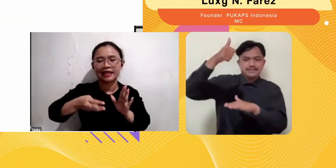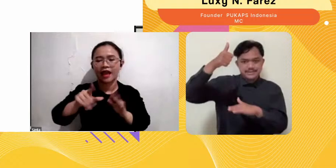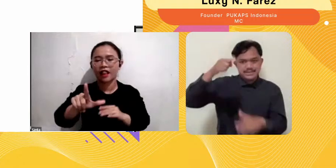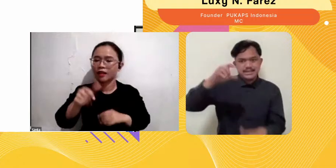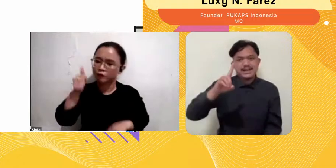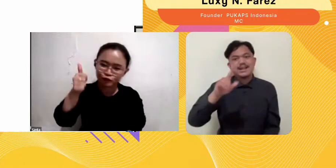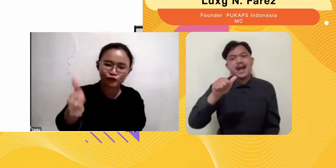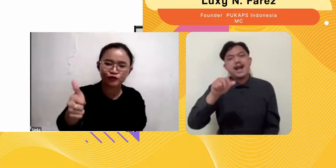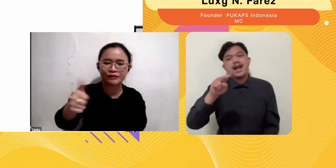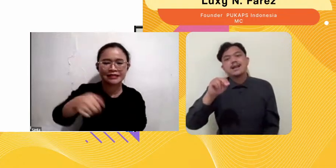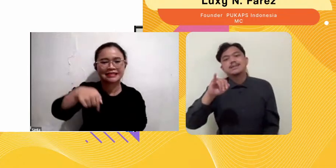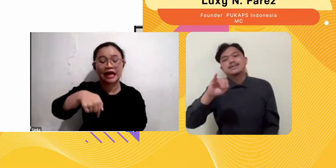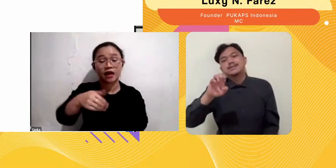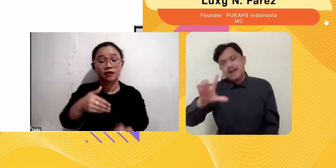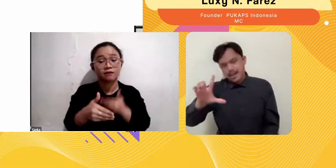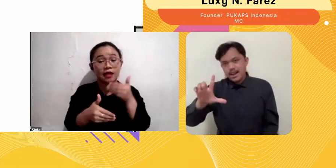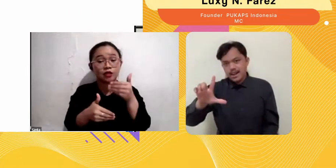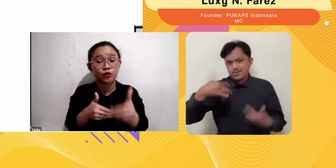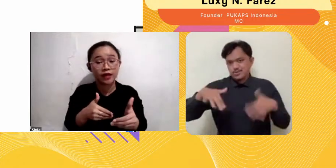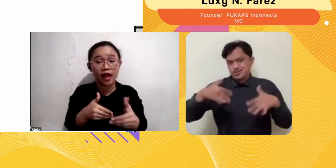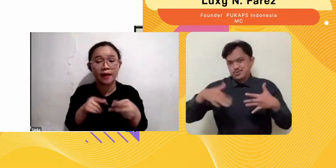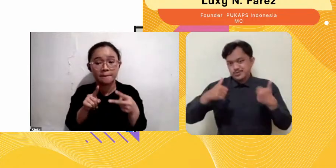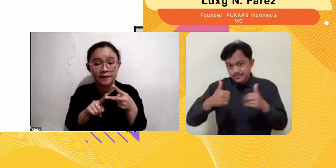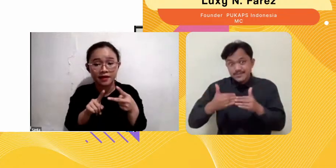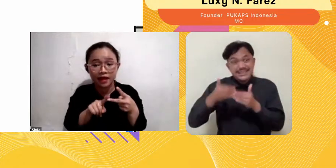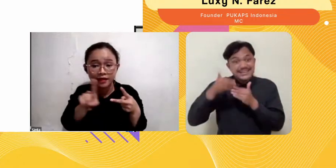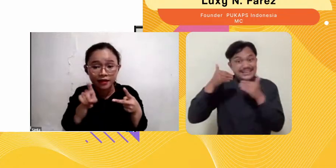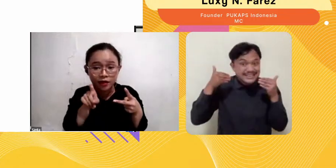Okay, next.